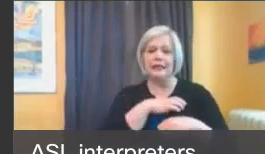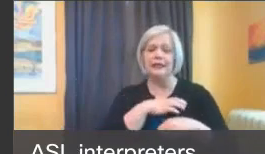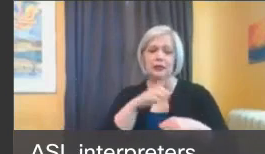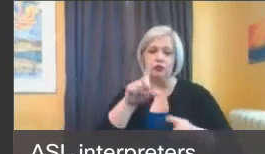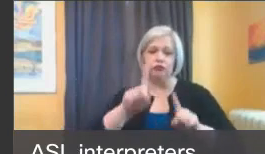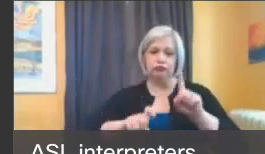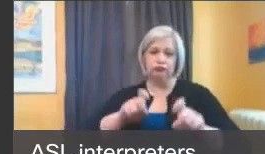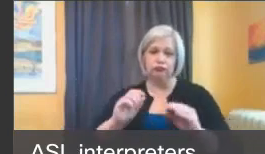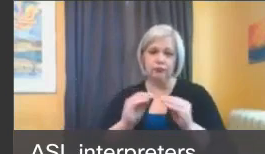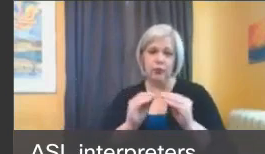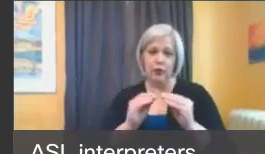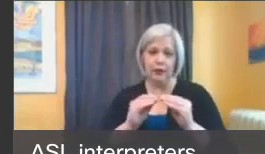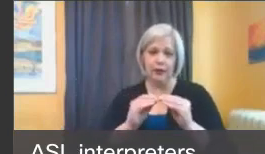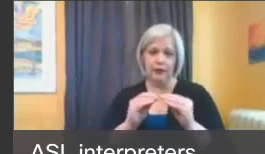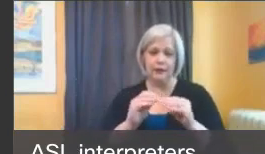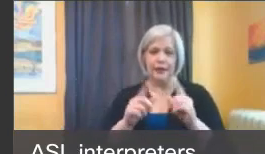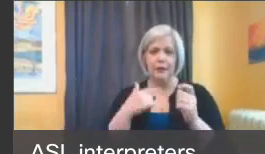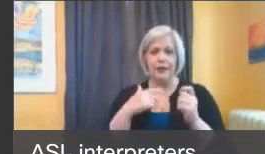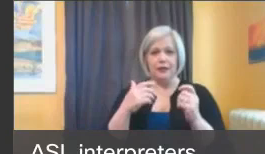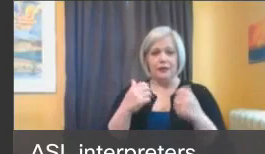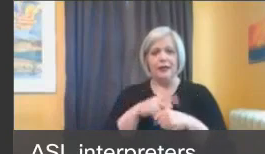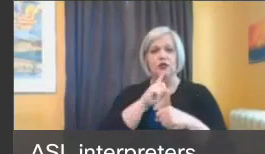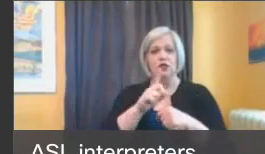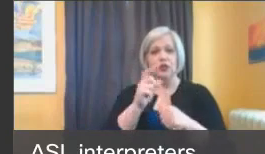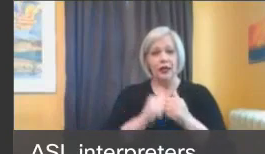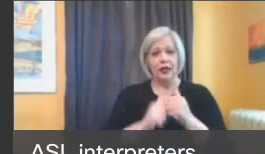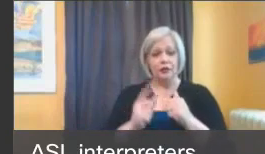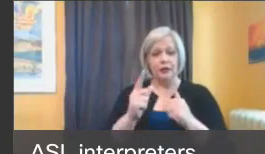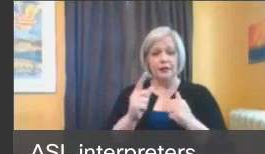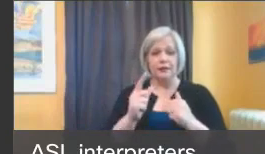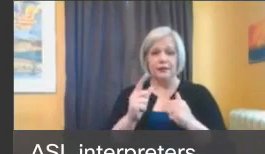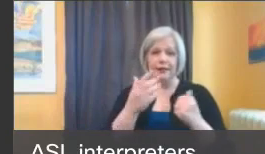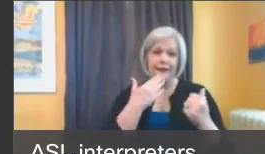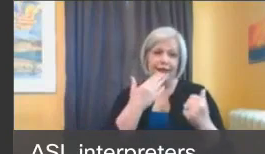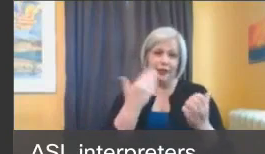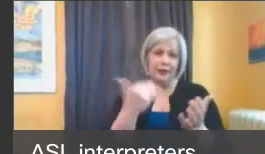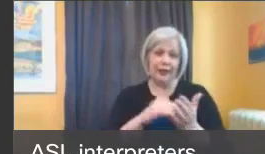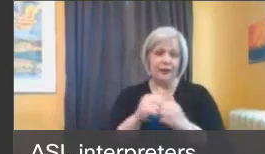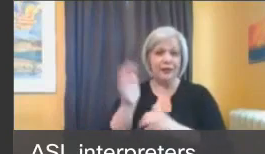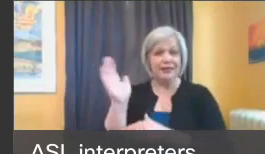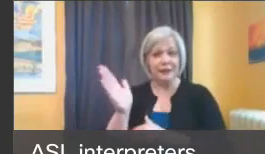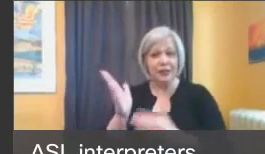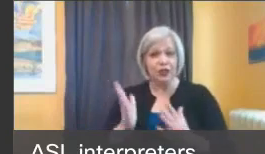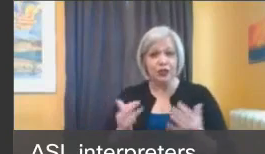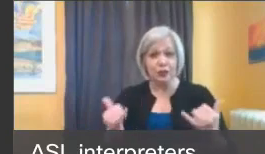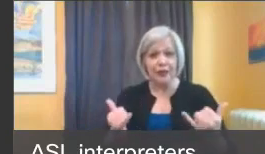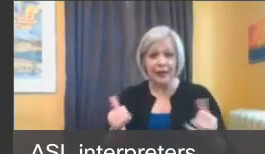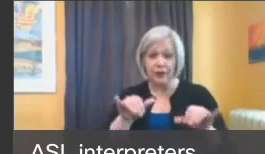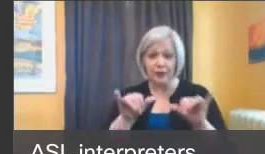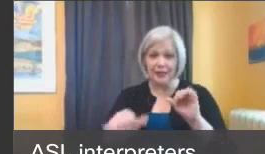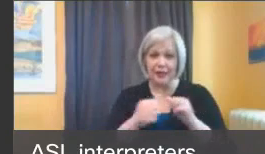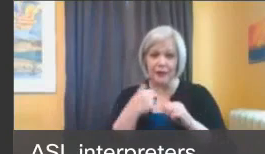additional questions. Just wanted to provide a thank you again as well for our speakers today for being with us.